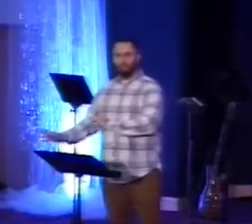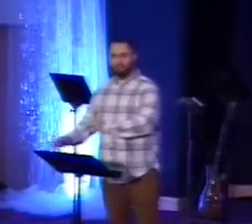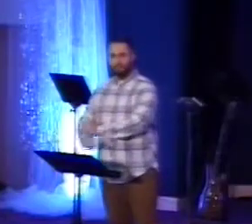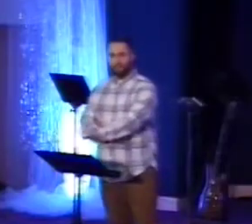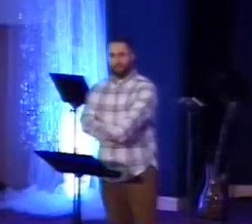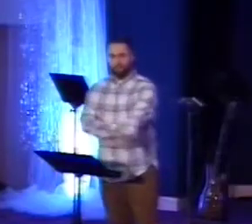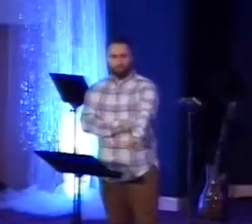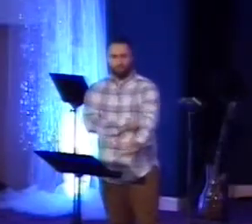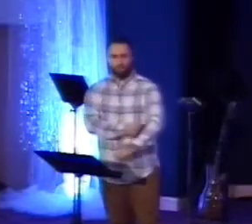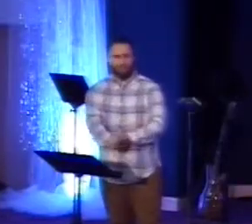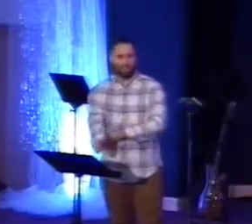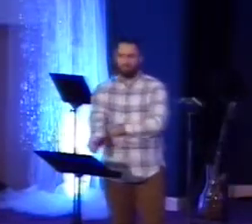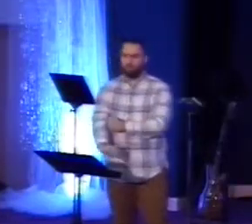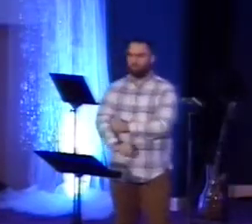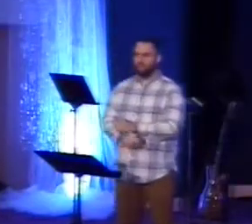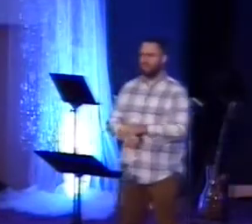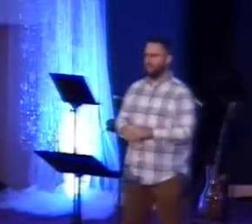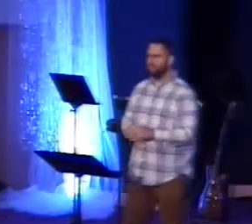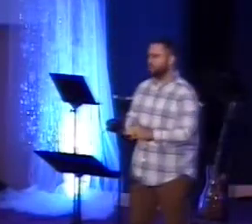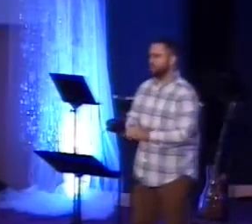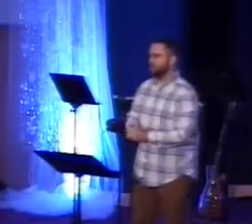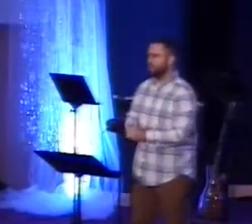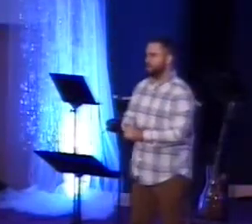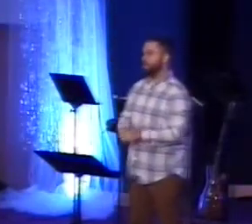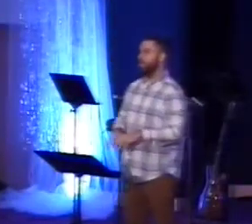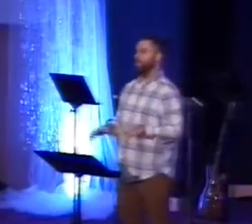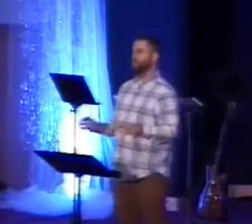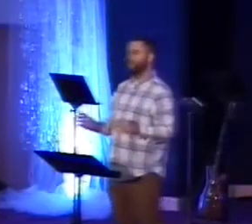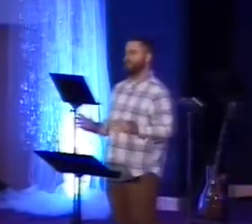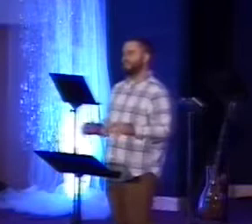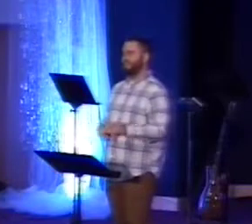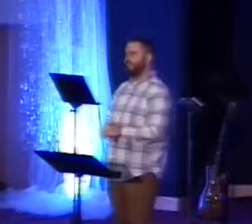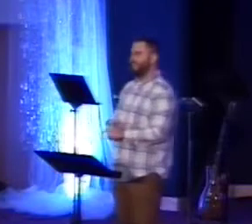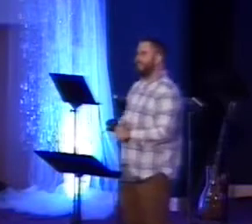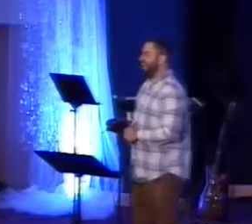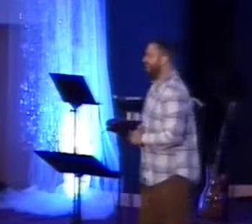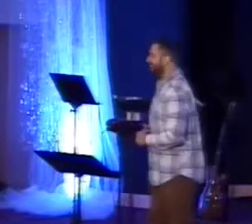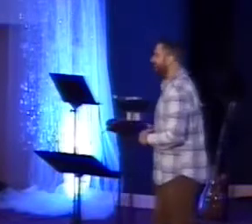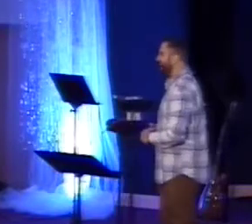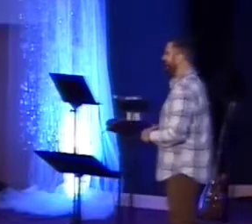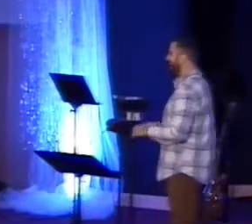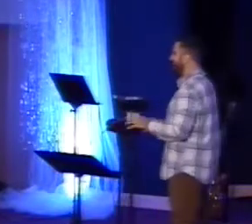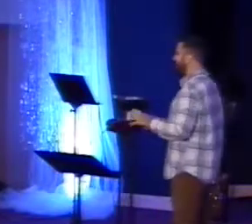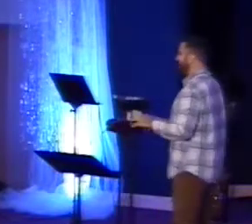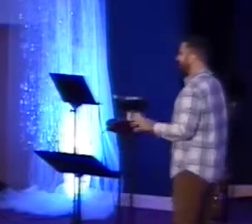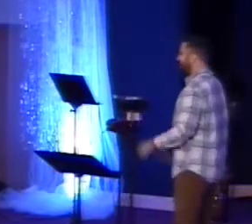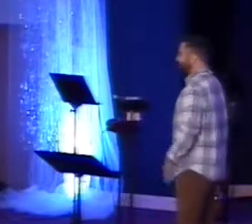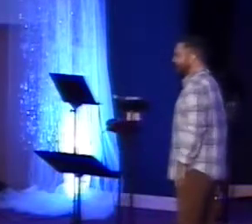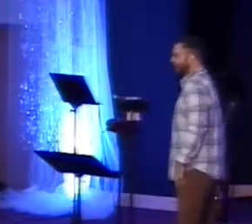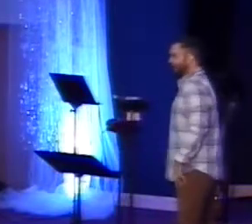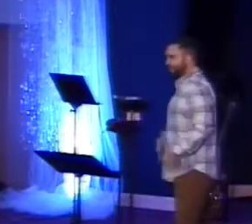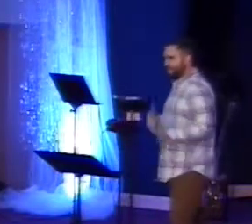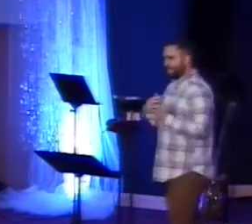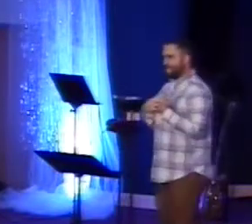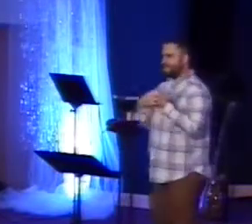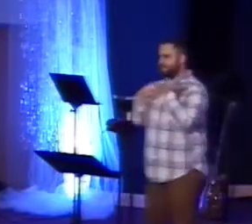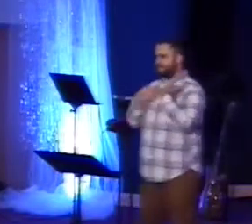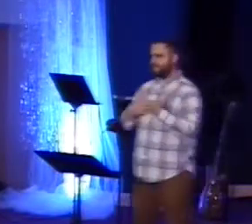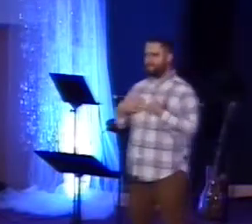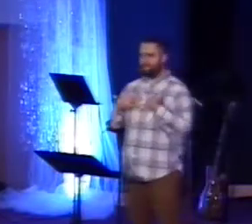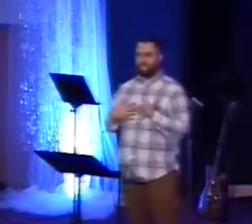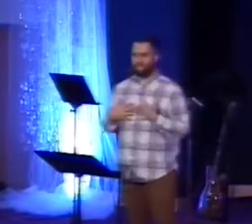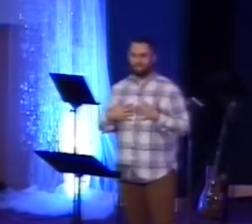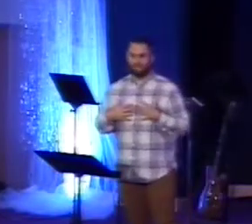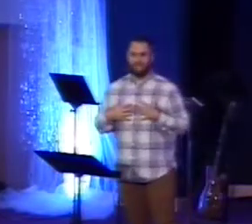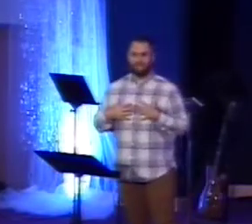I load the boat in the water one morning. I'm going fishing. It's early spring, so the water's still really cold. And I get out to the deck, and I've got my keys. I